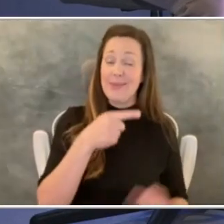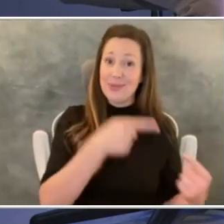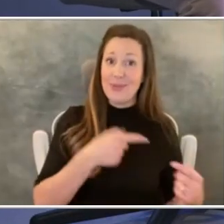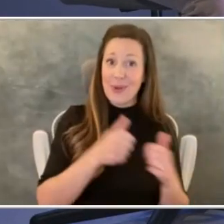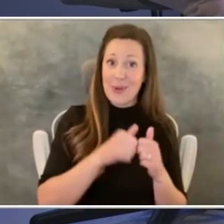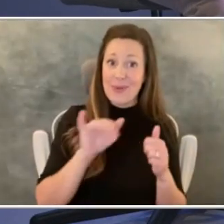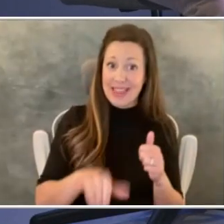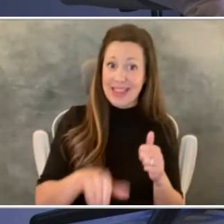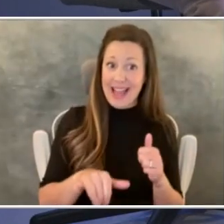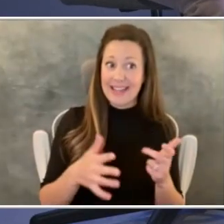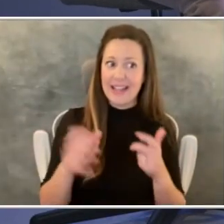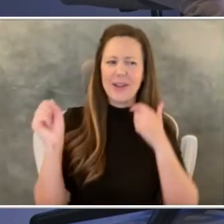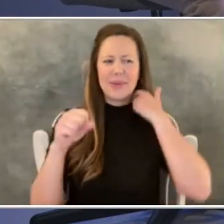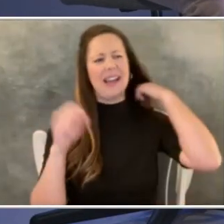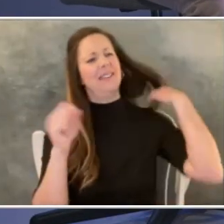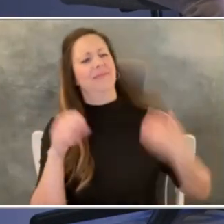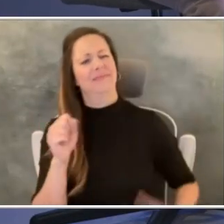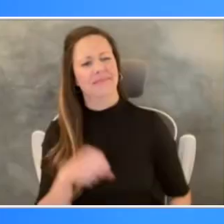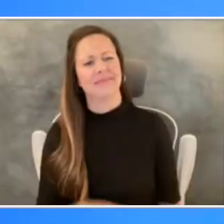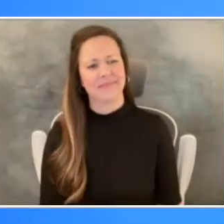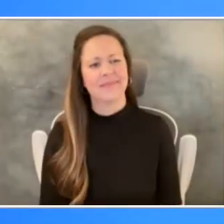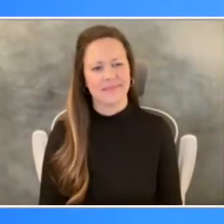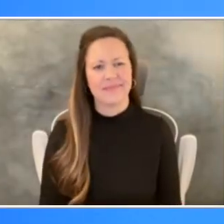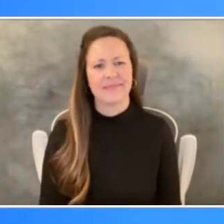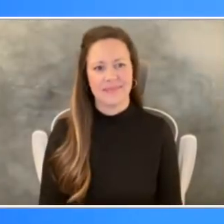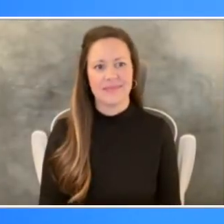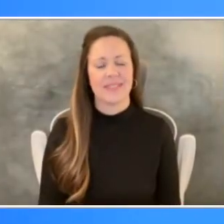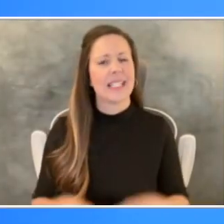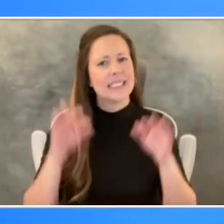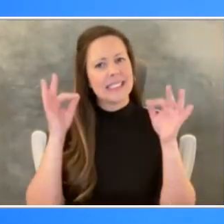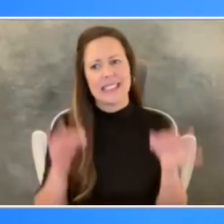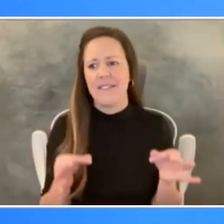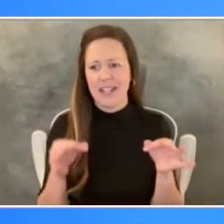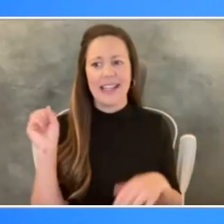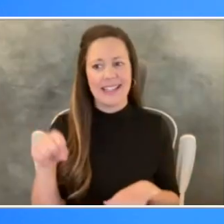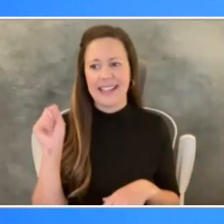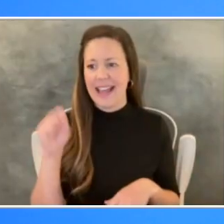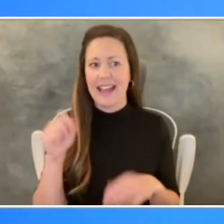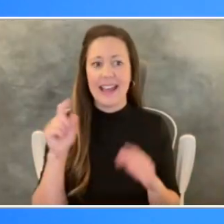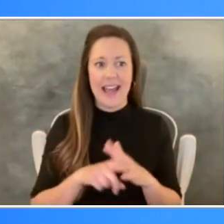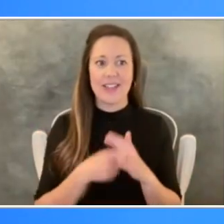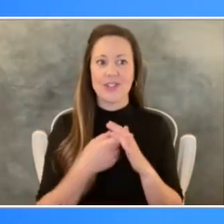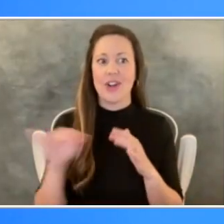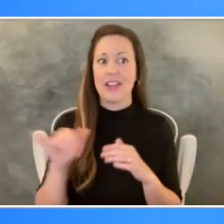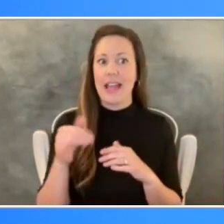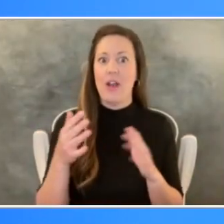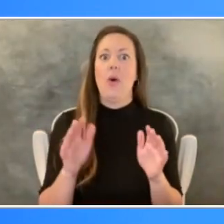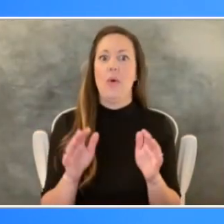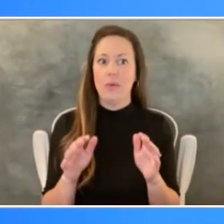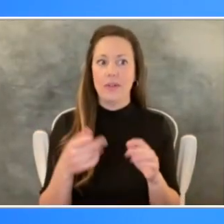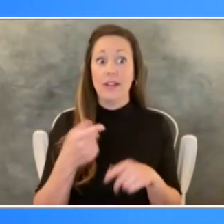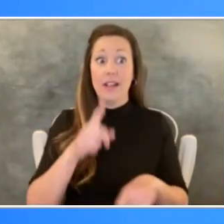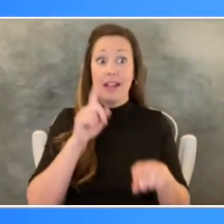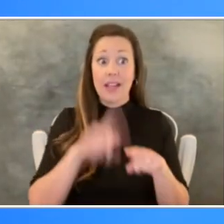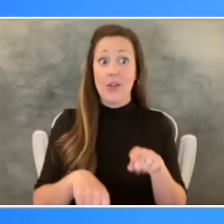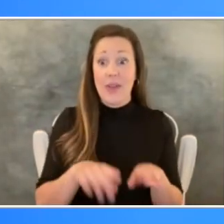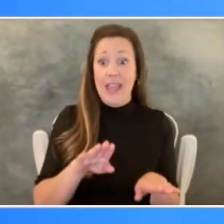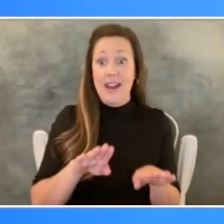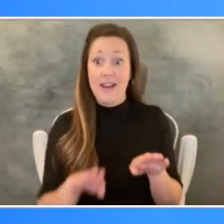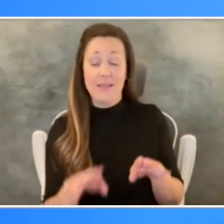you just stay on track? Definitely. At the start, it's like, you can't put weight on it. I'm like, oh, that's going to be